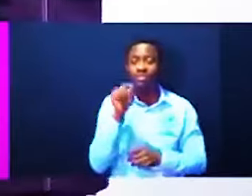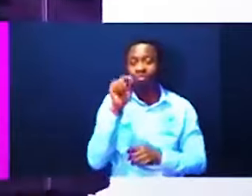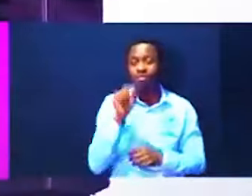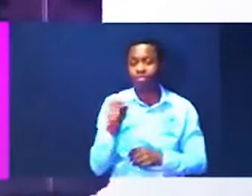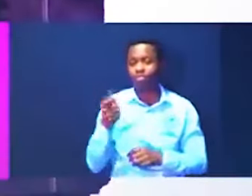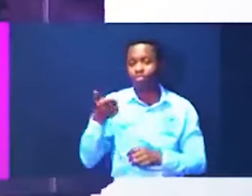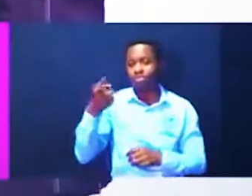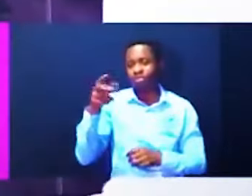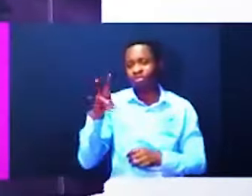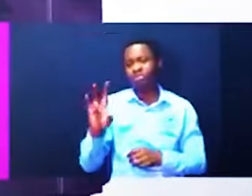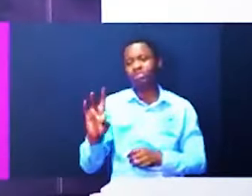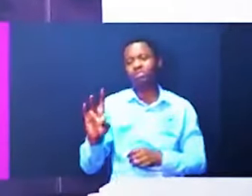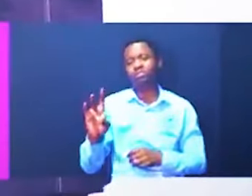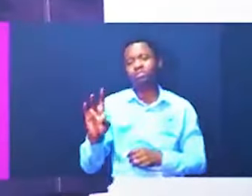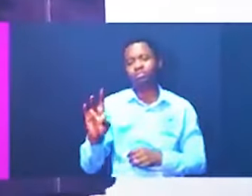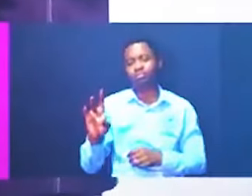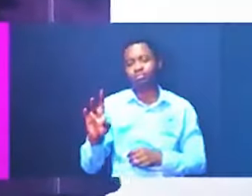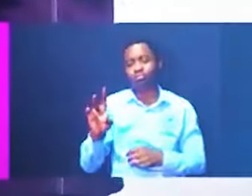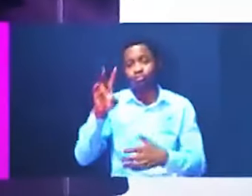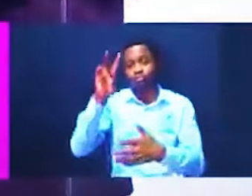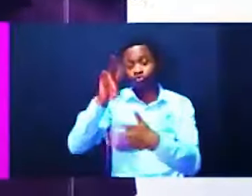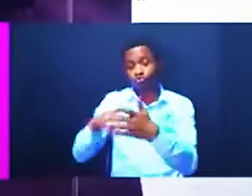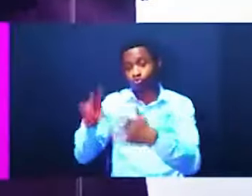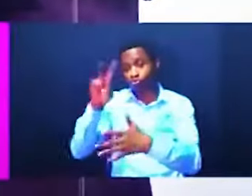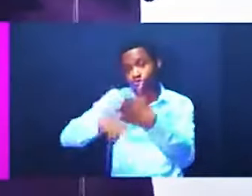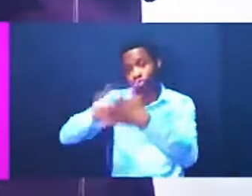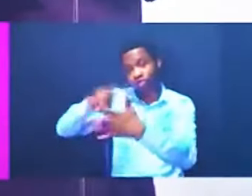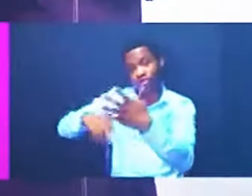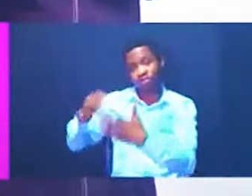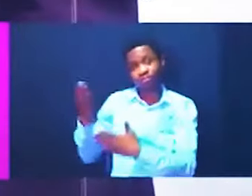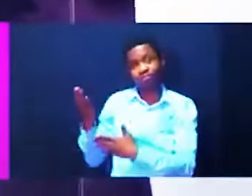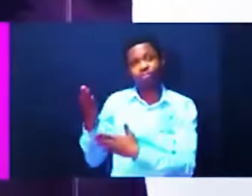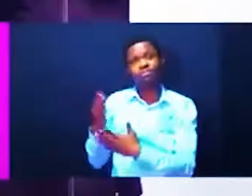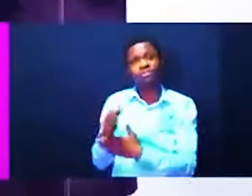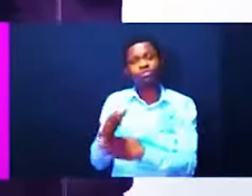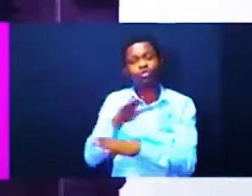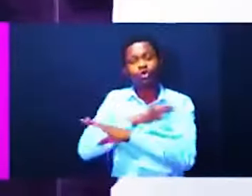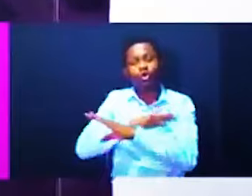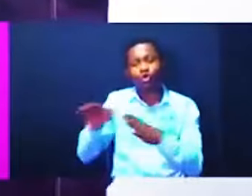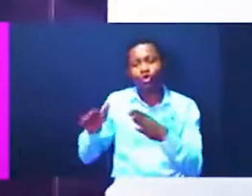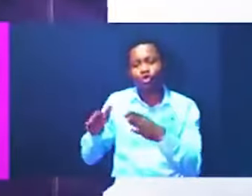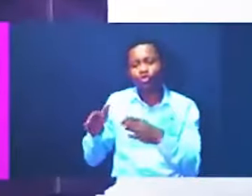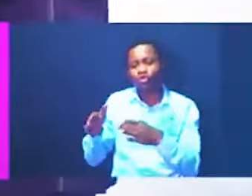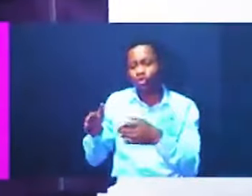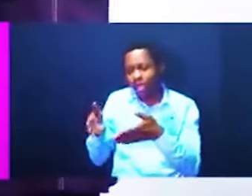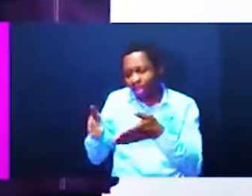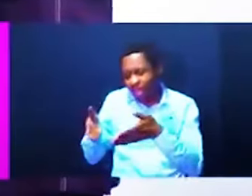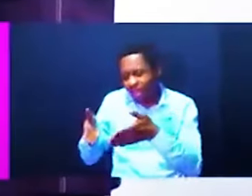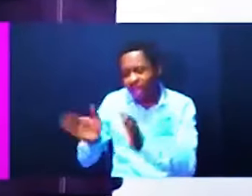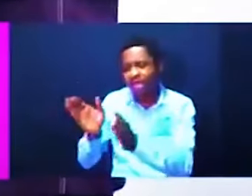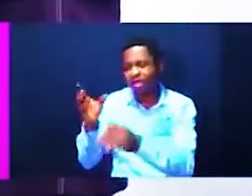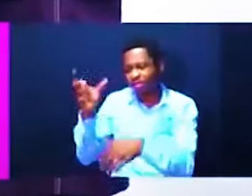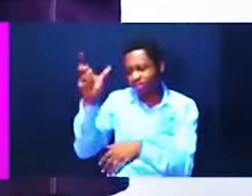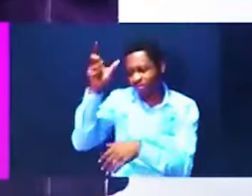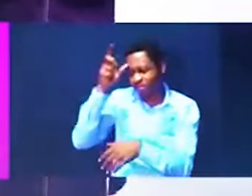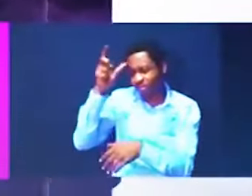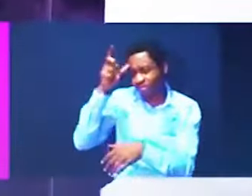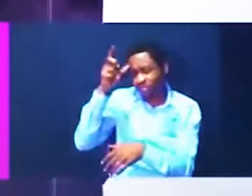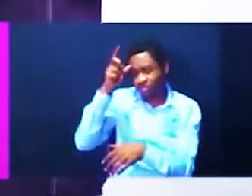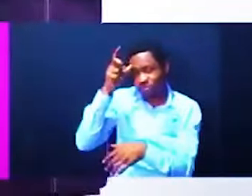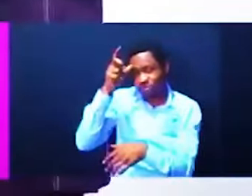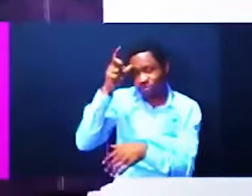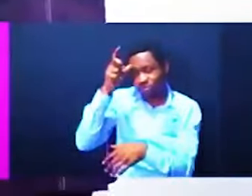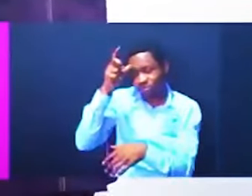27. Shall we read together? And do not give the devil a foothold. If you